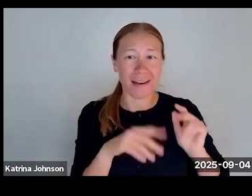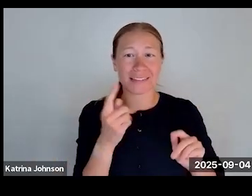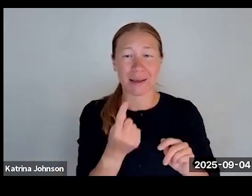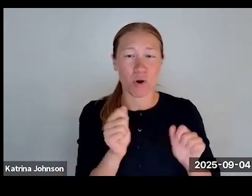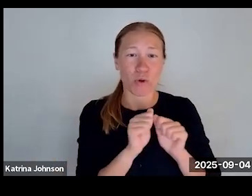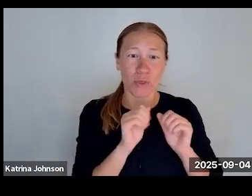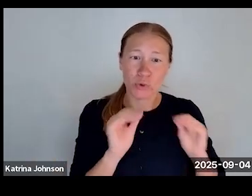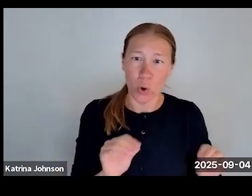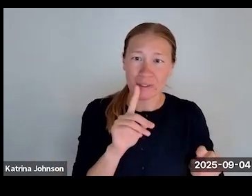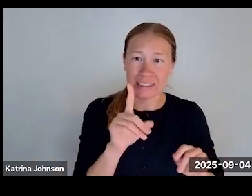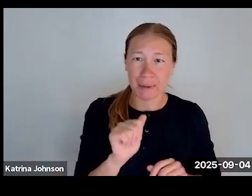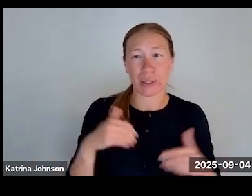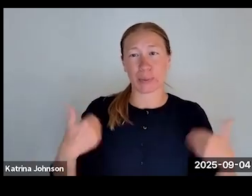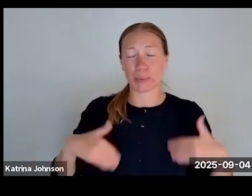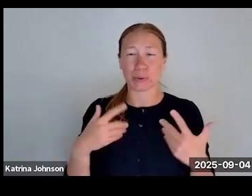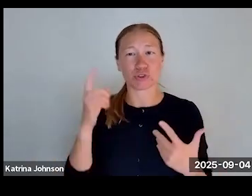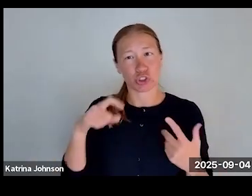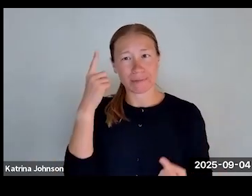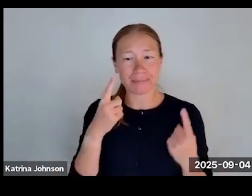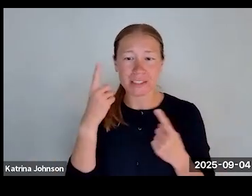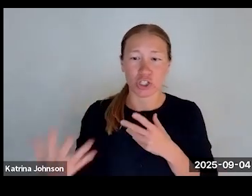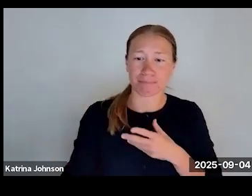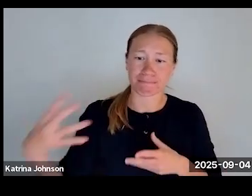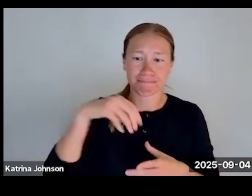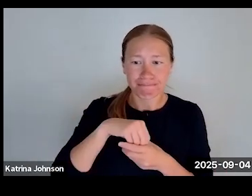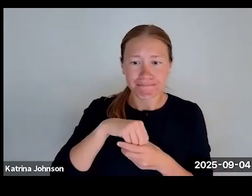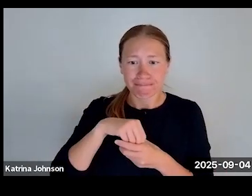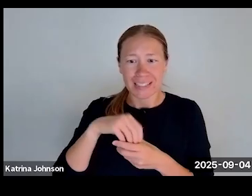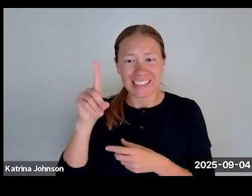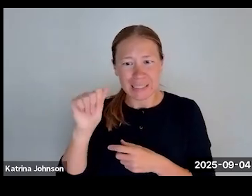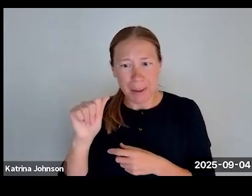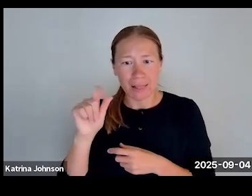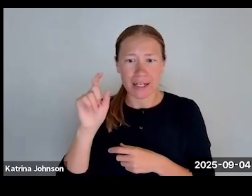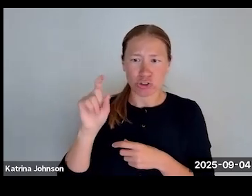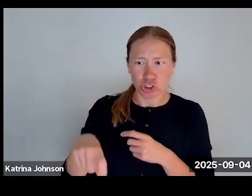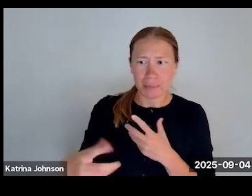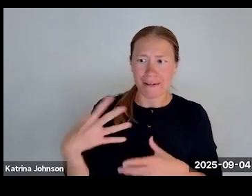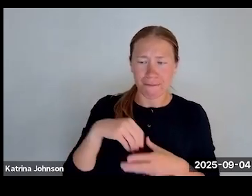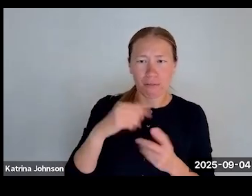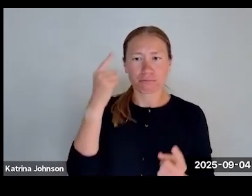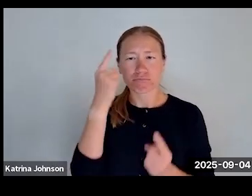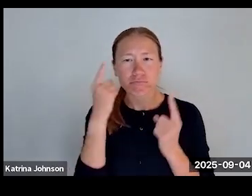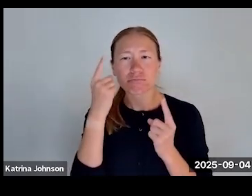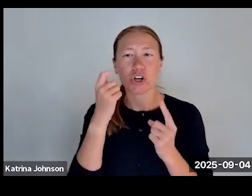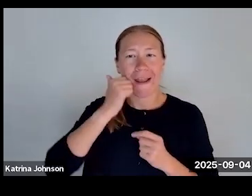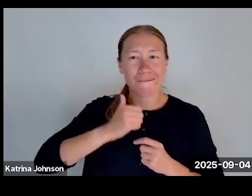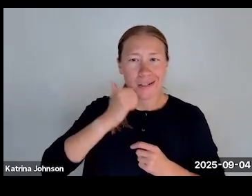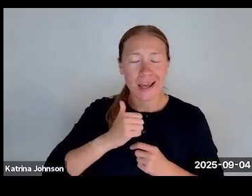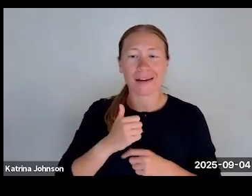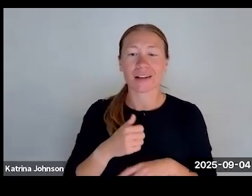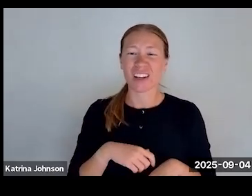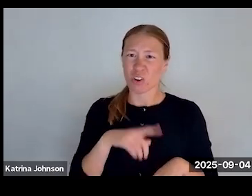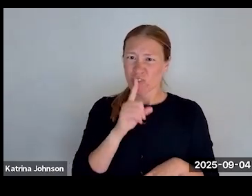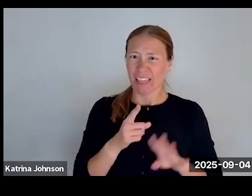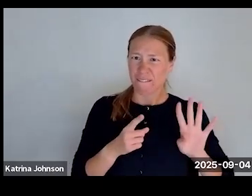in their daily lives. So I'd like you to pause for just a moment and consider. If 1 in 4 people